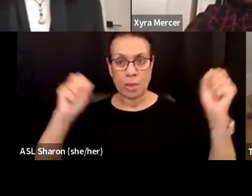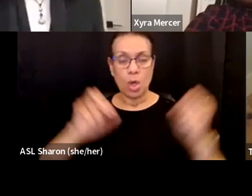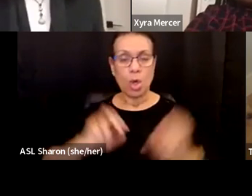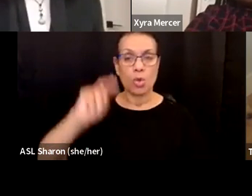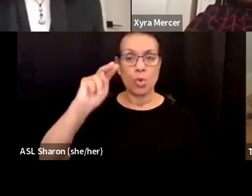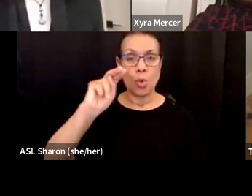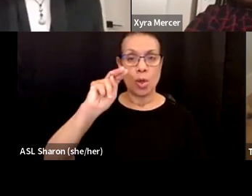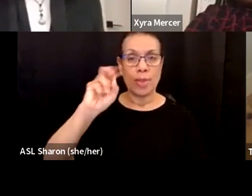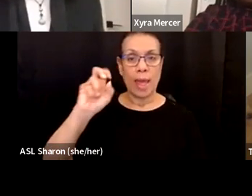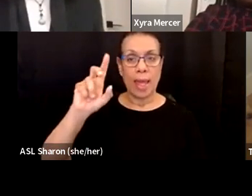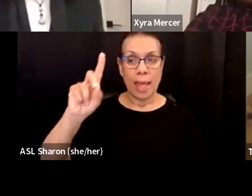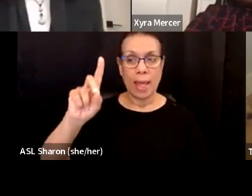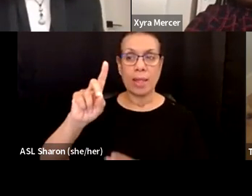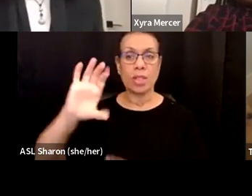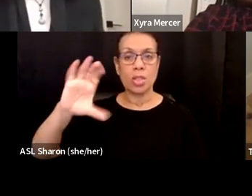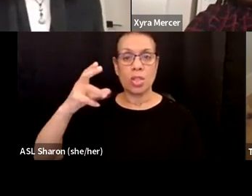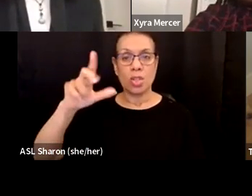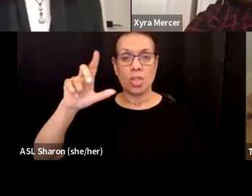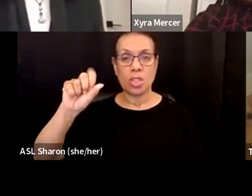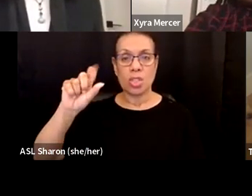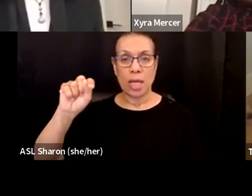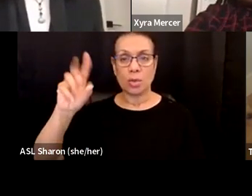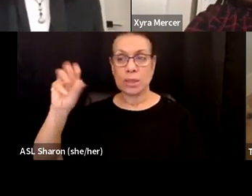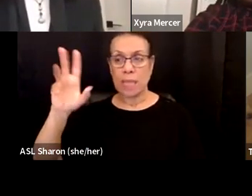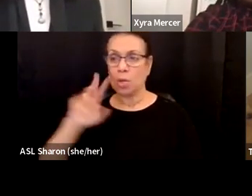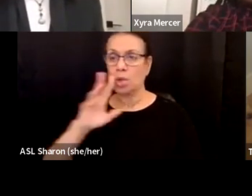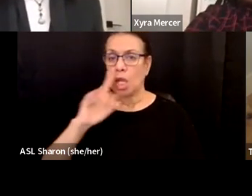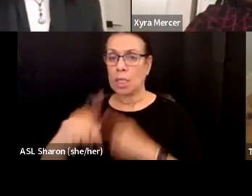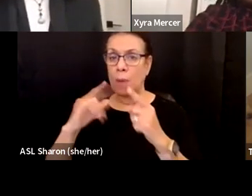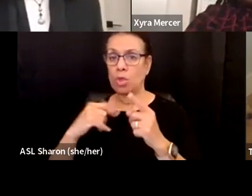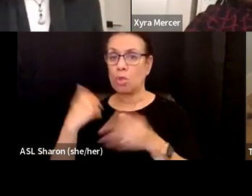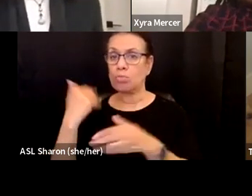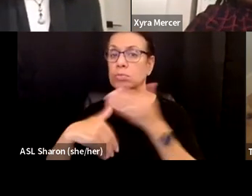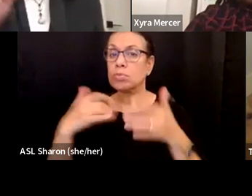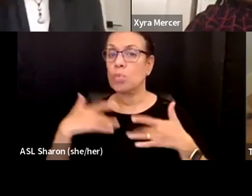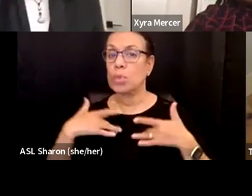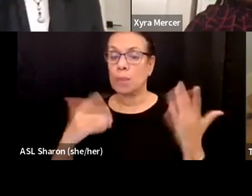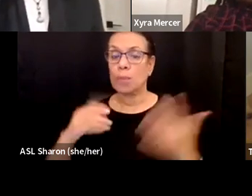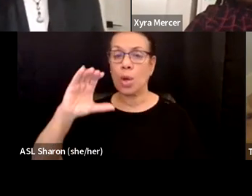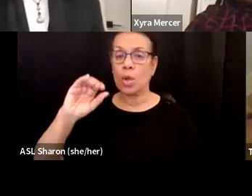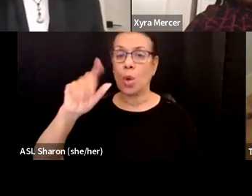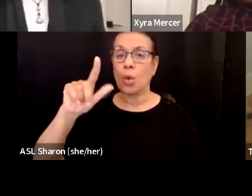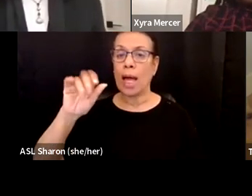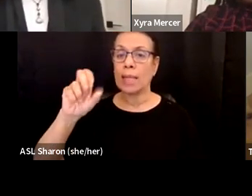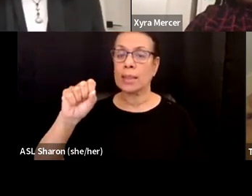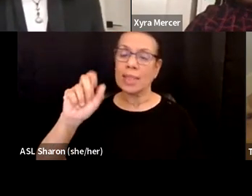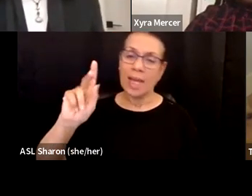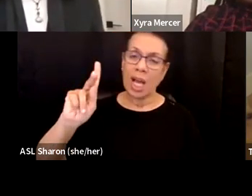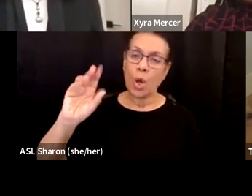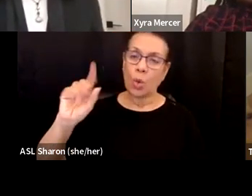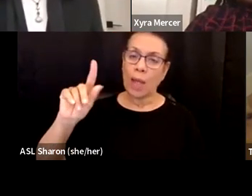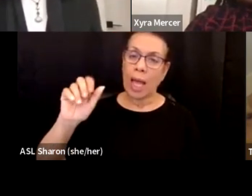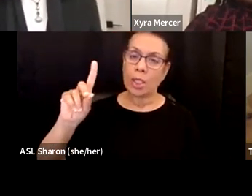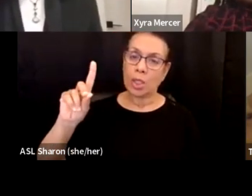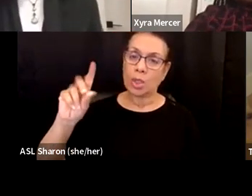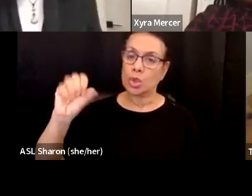charlestown elementary in high school i think the question was about progress of kaleidoscope right now um this year was really the first